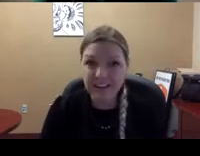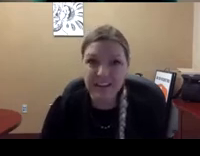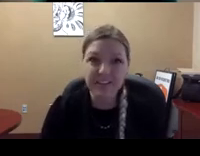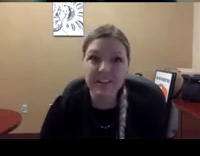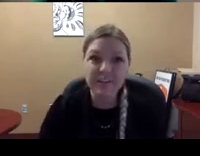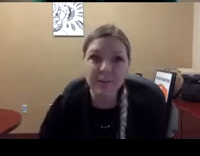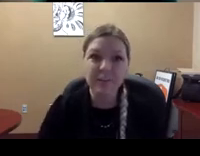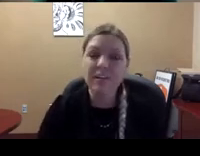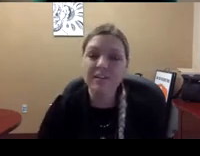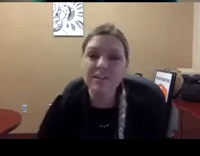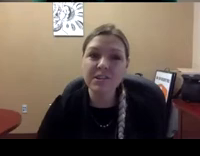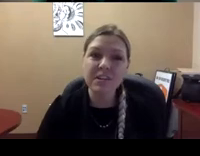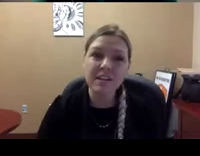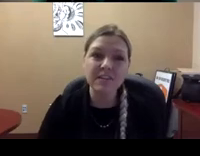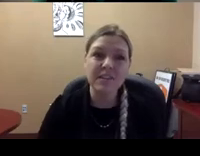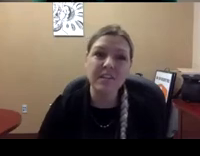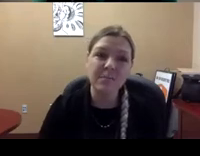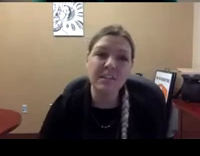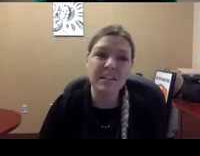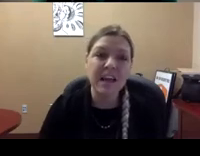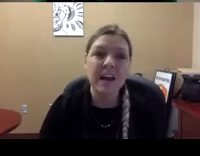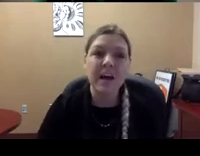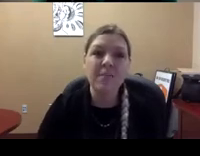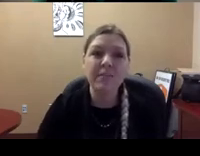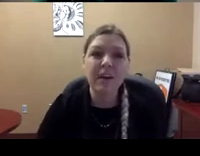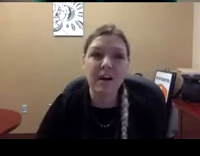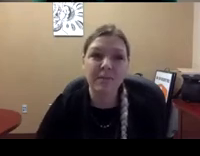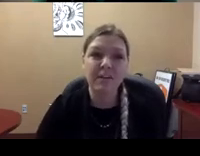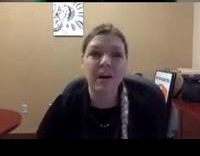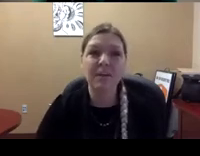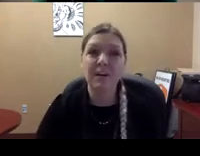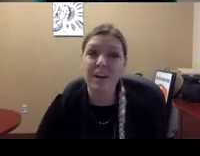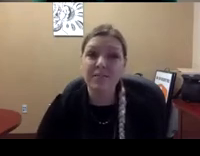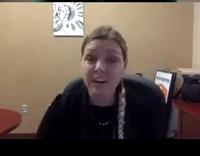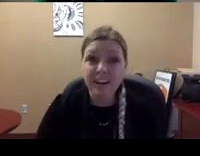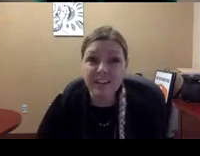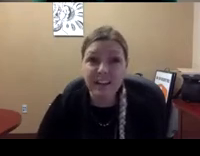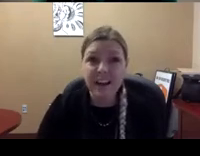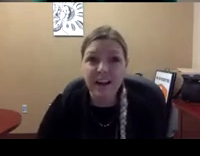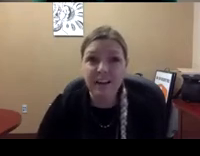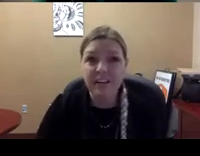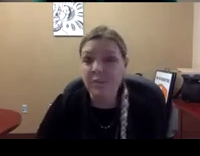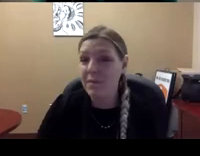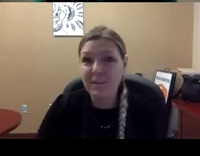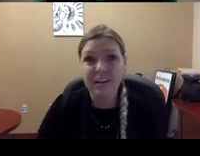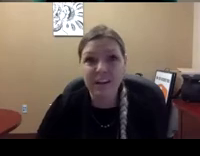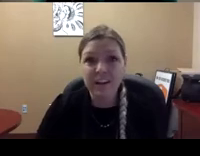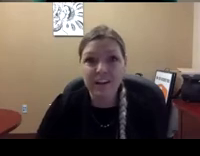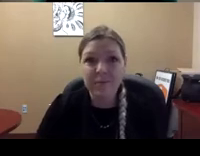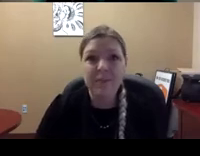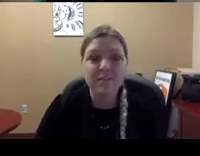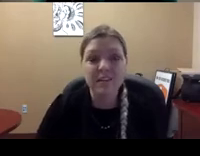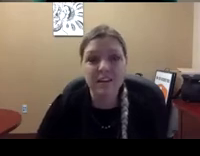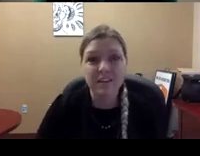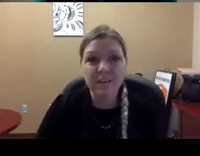state, in the nation, and in the world. And also, she's going to talk to us a little bit today about the Omicron variants that you may be